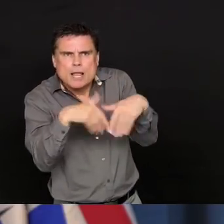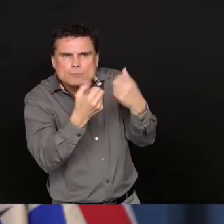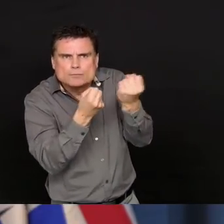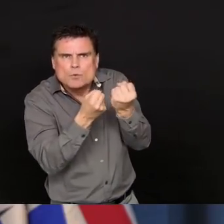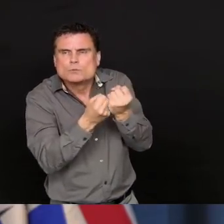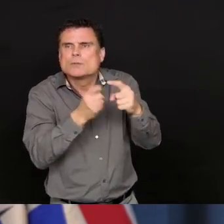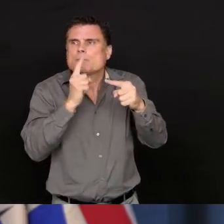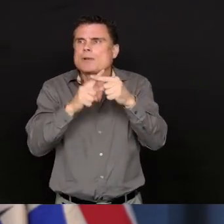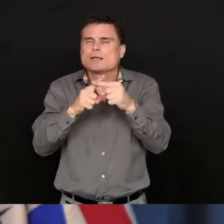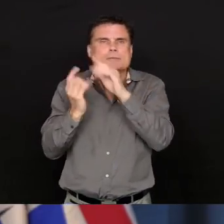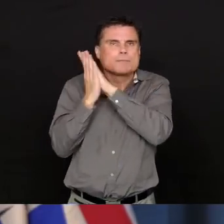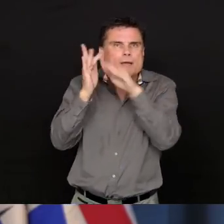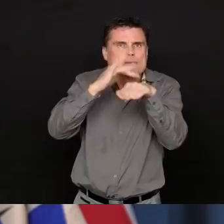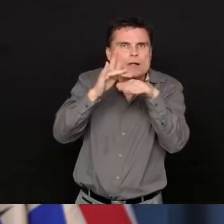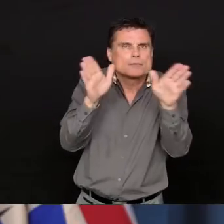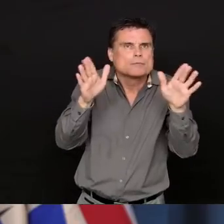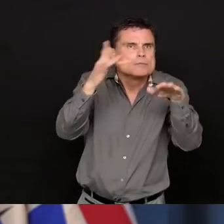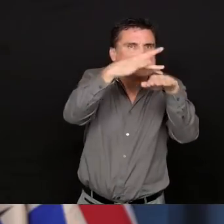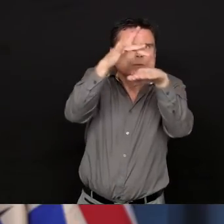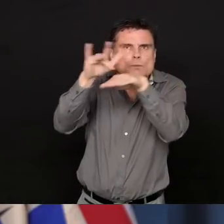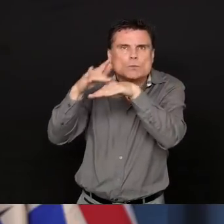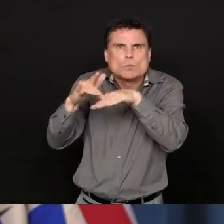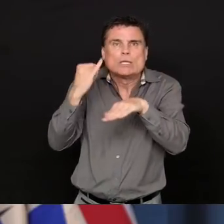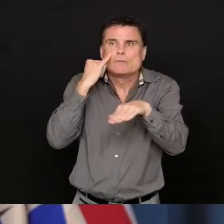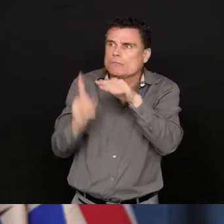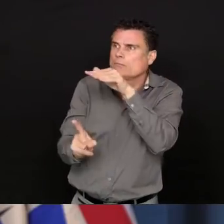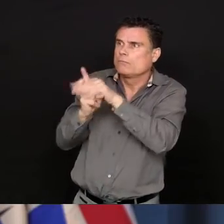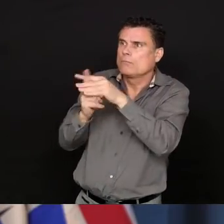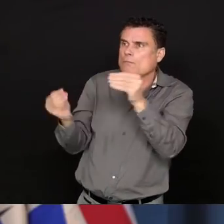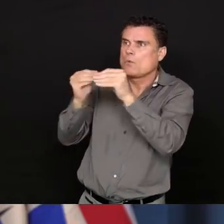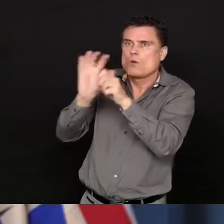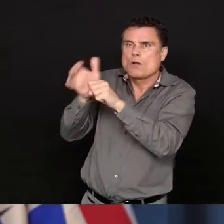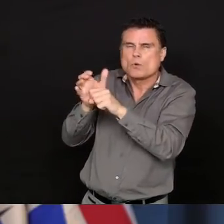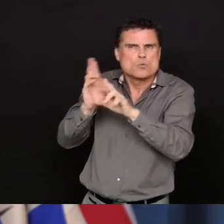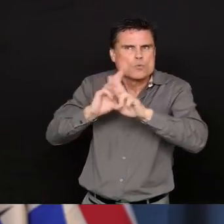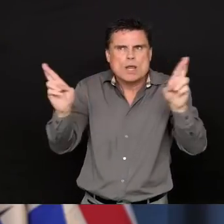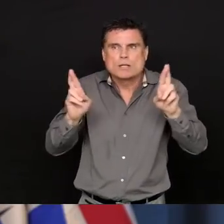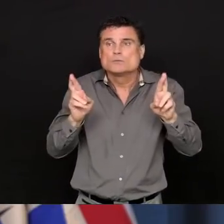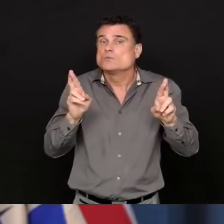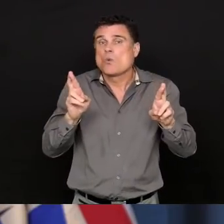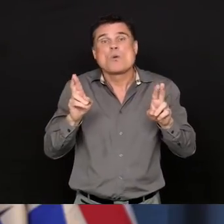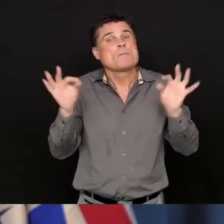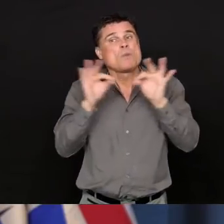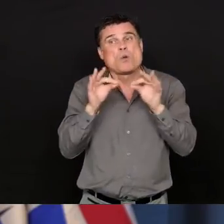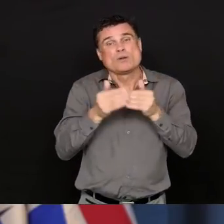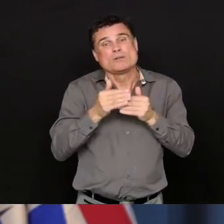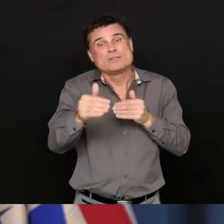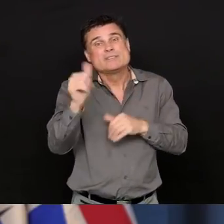days. Okay, Srishti Gangdev, CKNW.